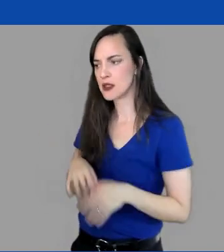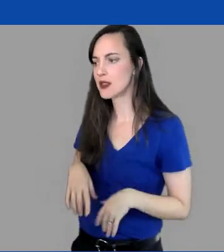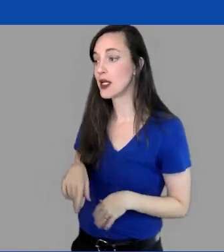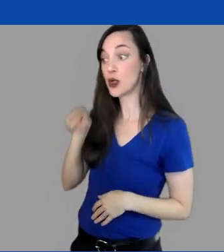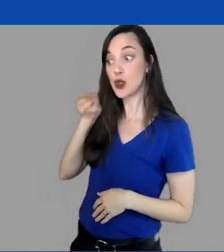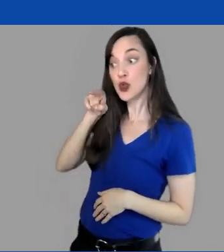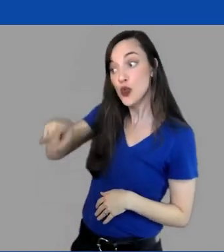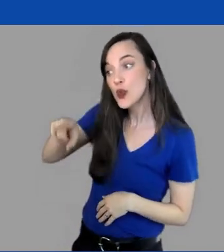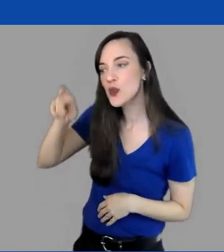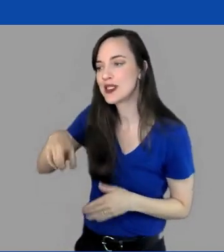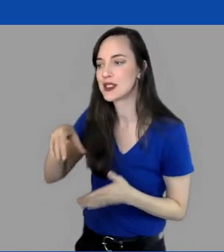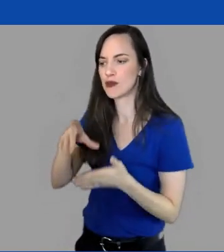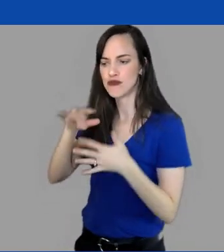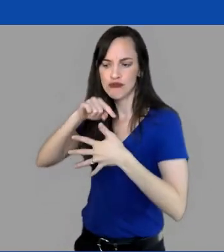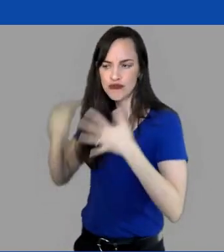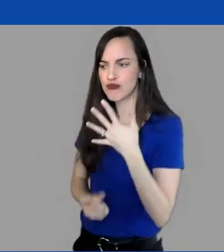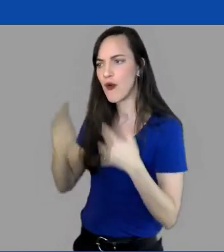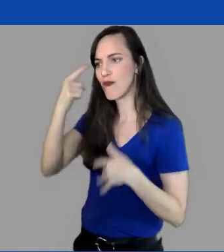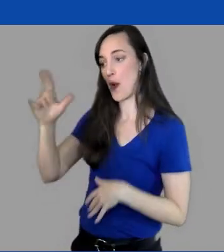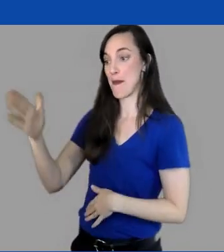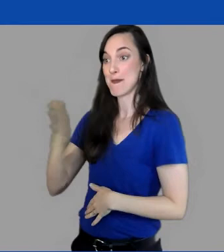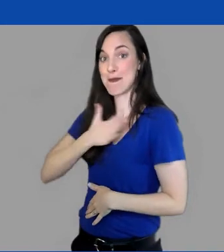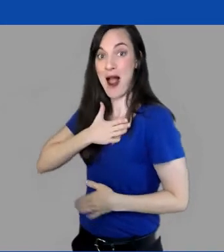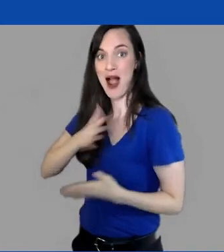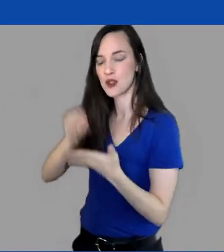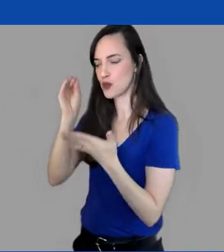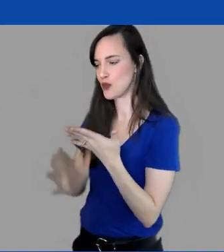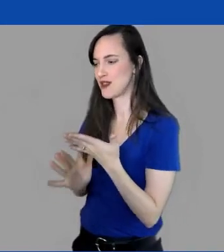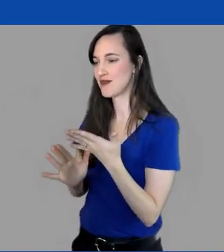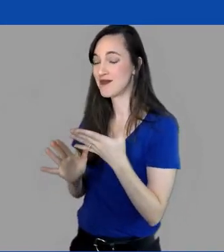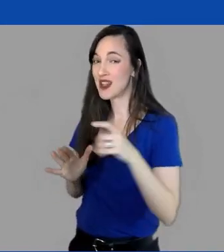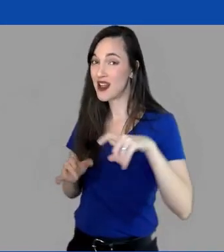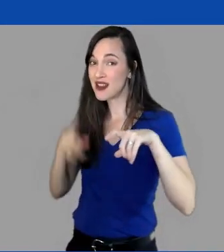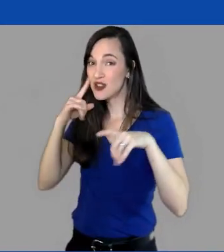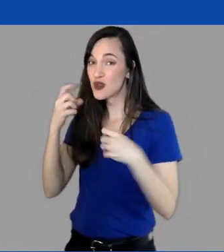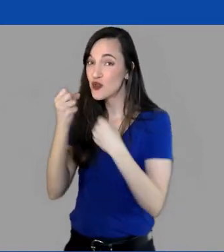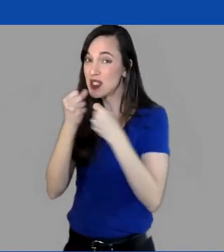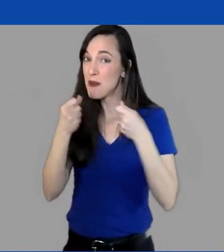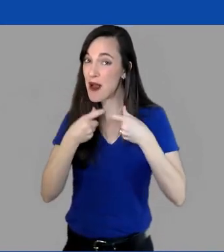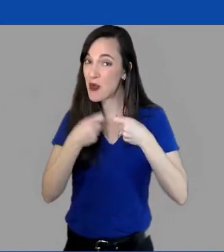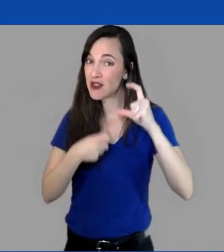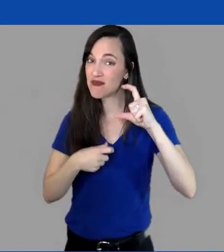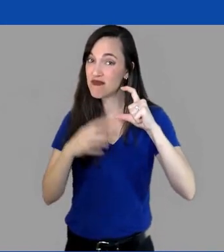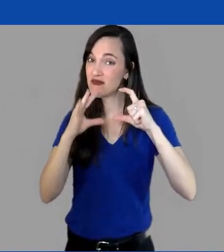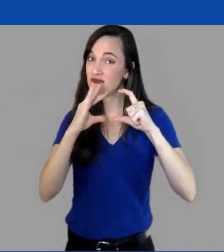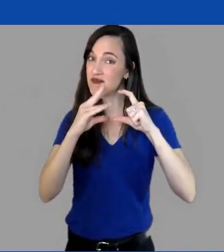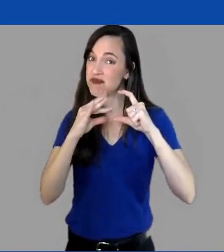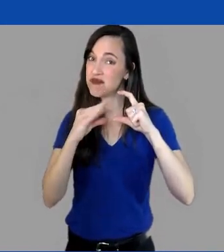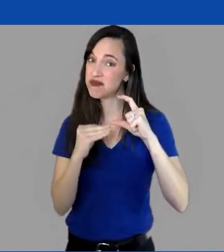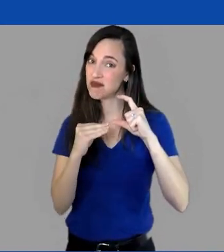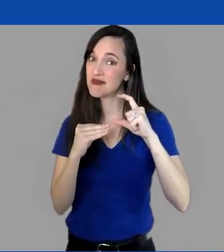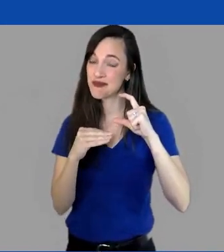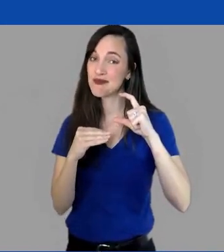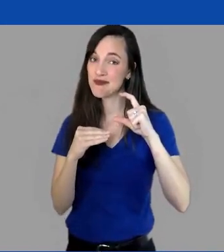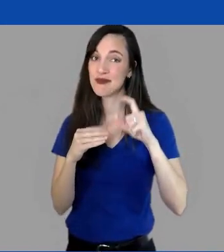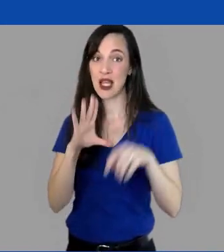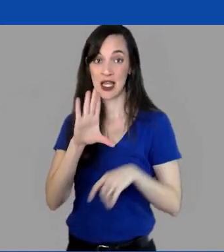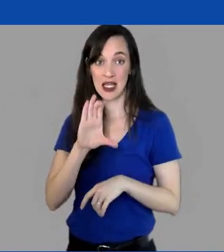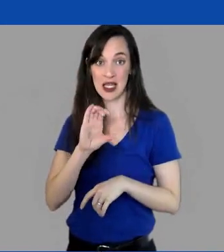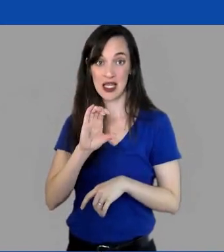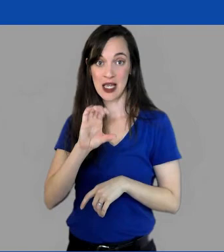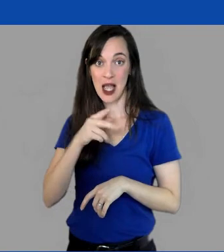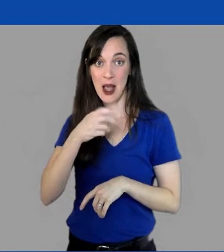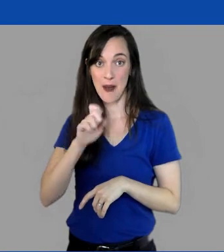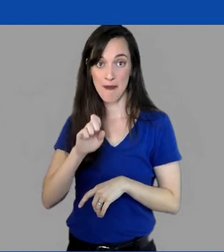to do this for my student Which in turn depletes the trust battery When we need to loose the cape and work